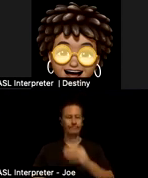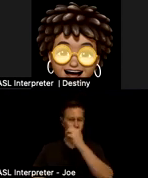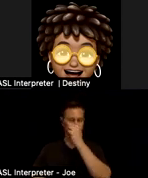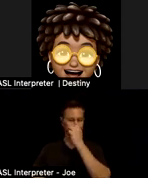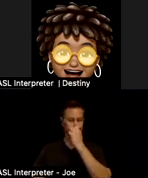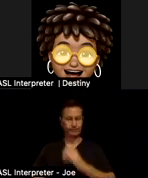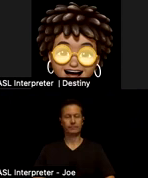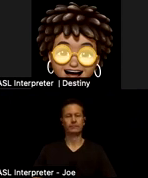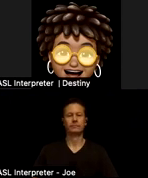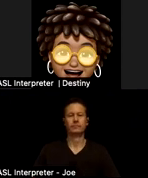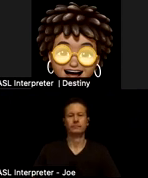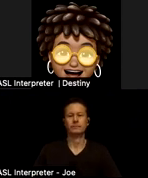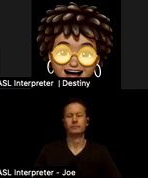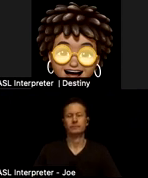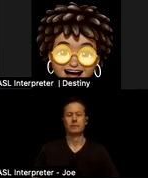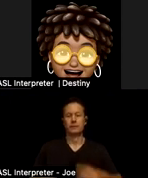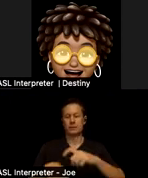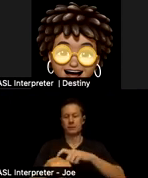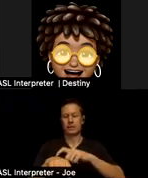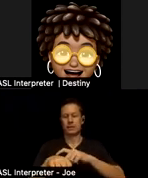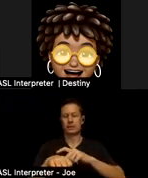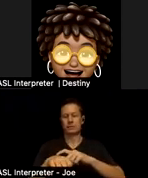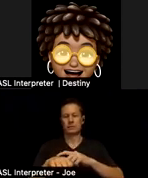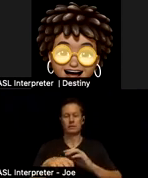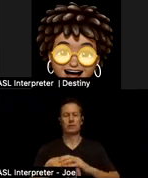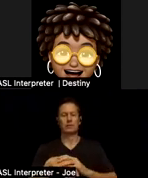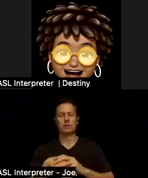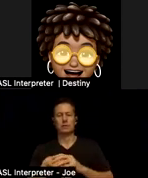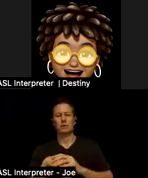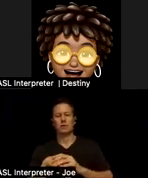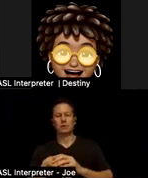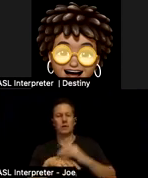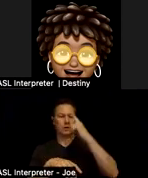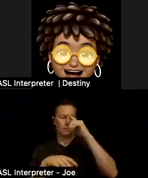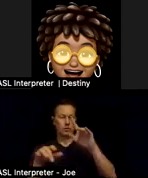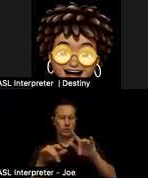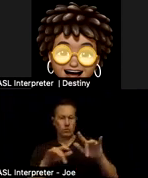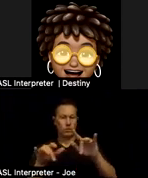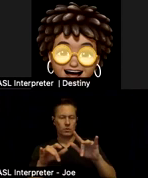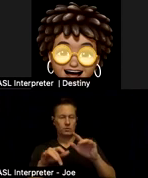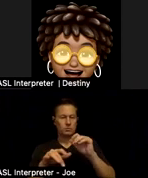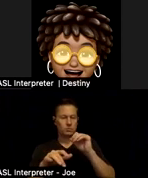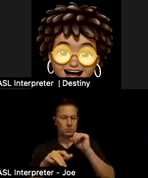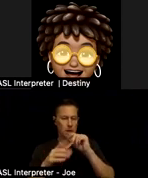So I'm going to put the time we're going to resume in the chat. It just says for the recording, it won't mean much.